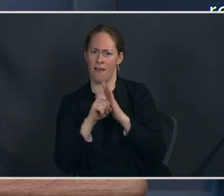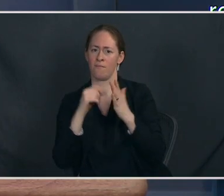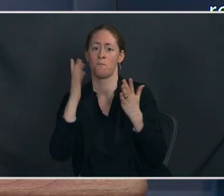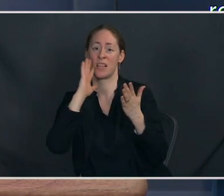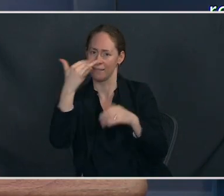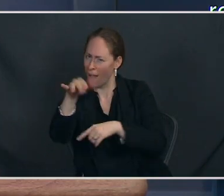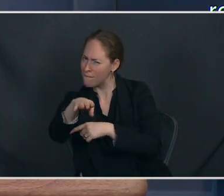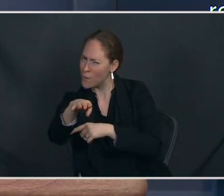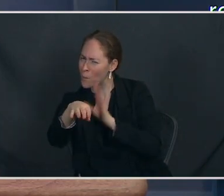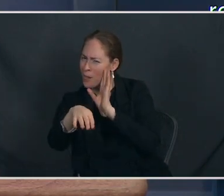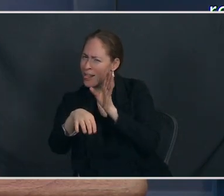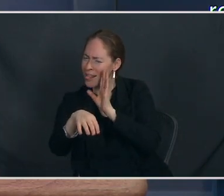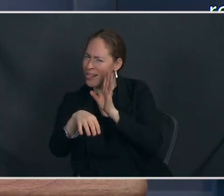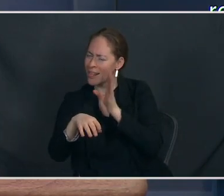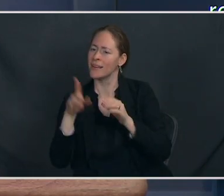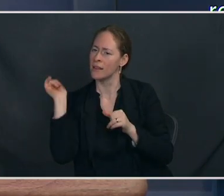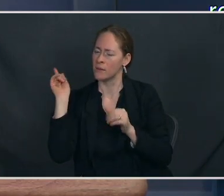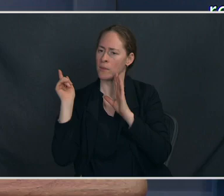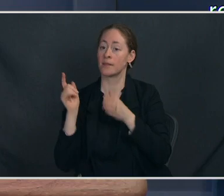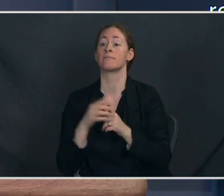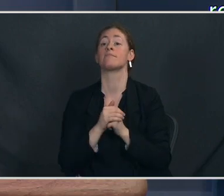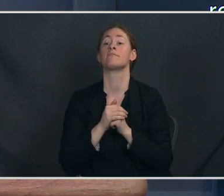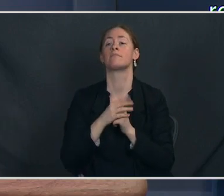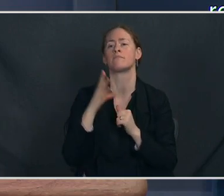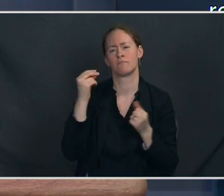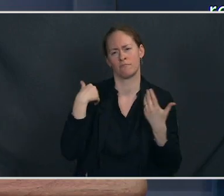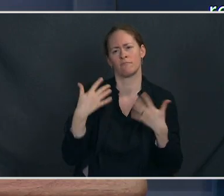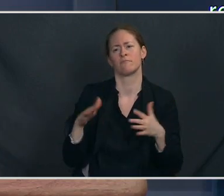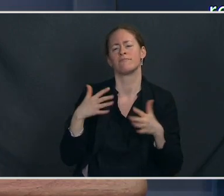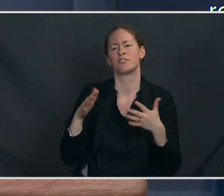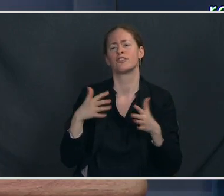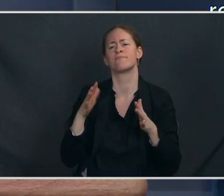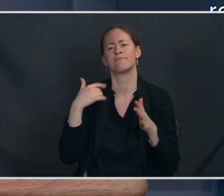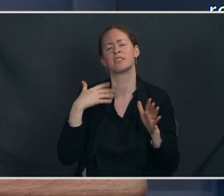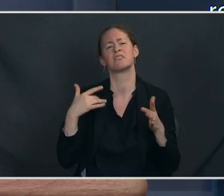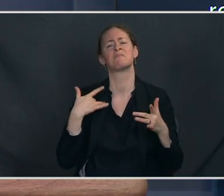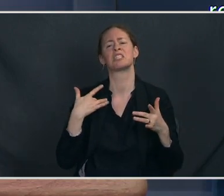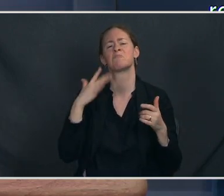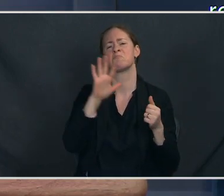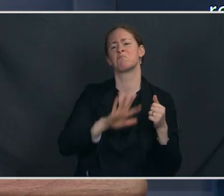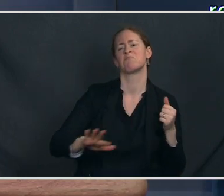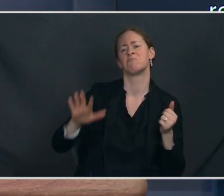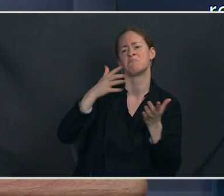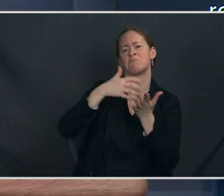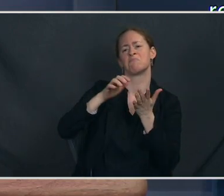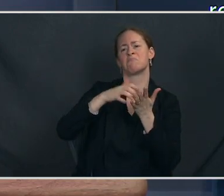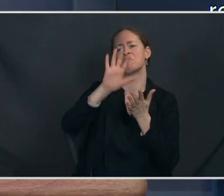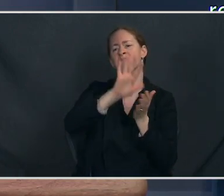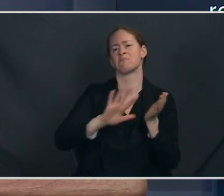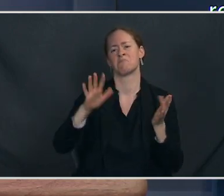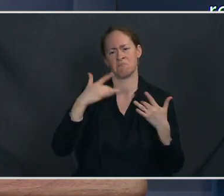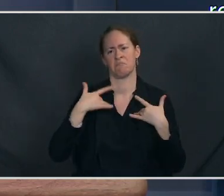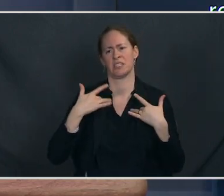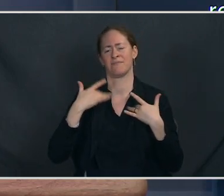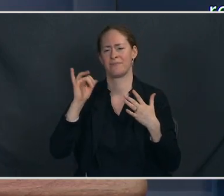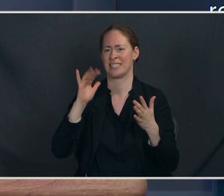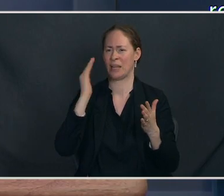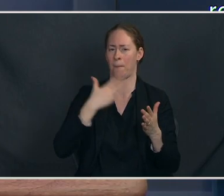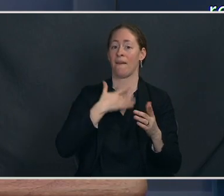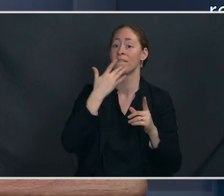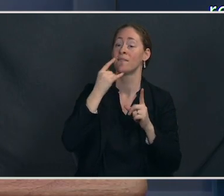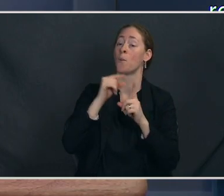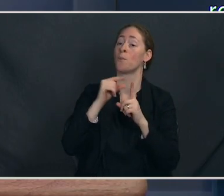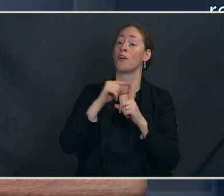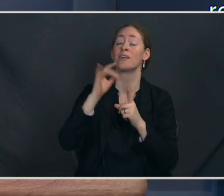that. And as I also noted, we do have a sense. There is Tiberius, my favorite word of the day, a website that has